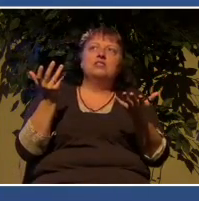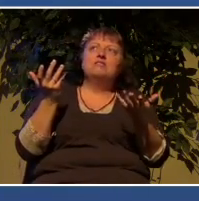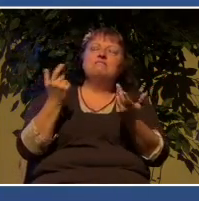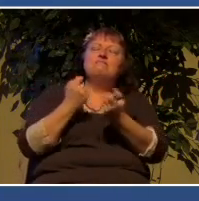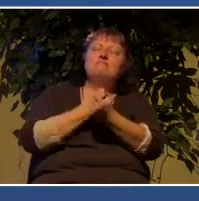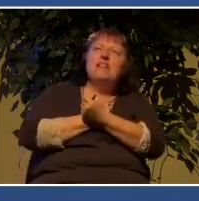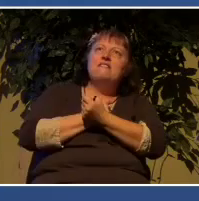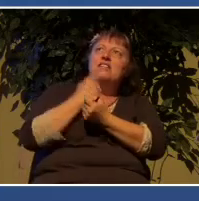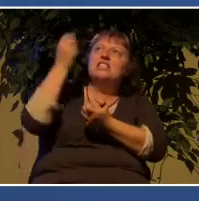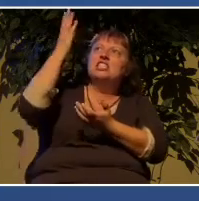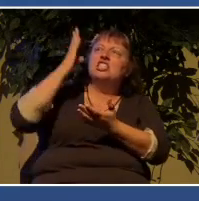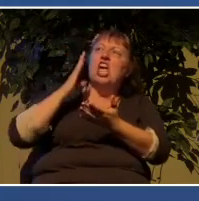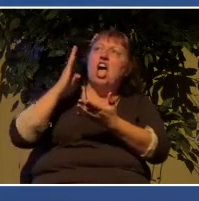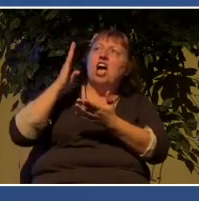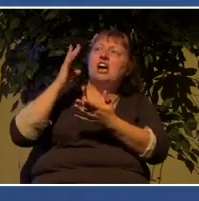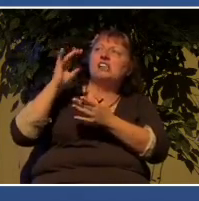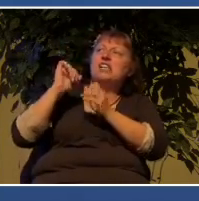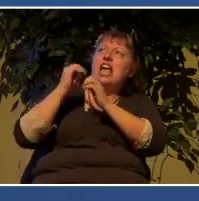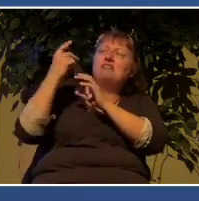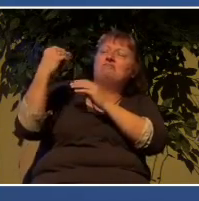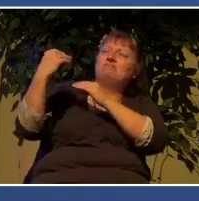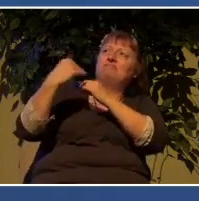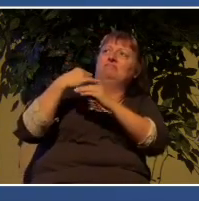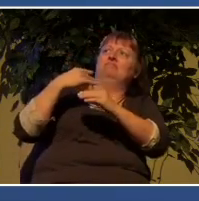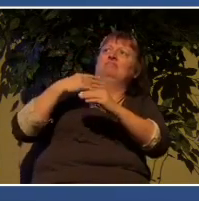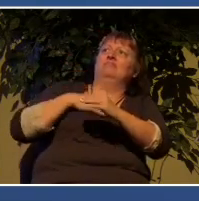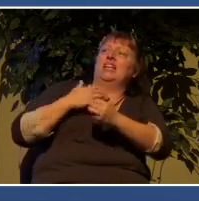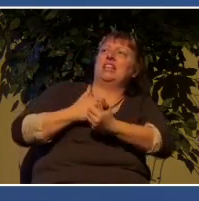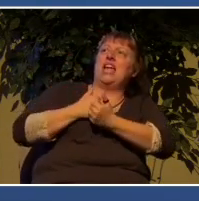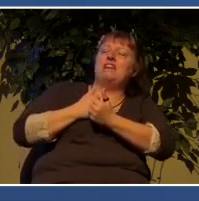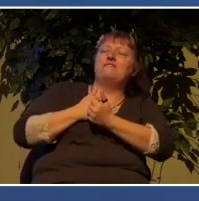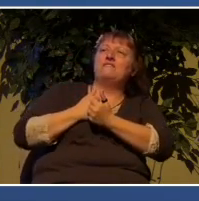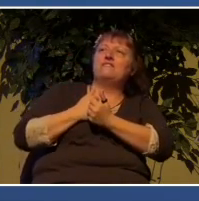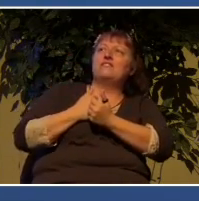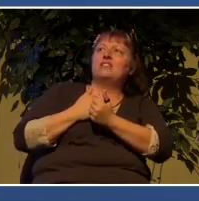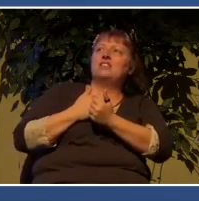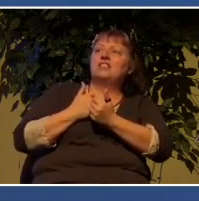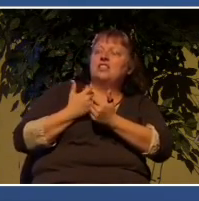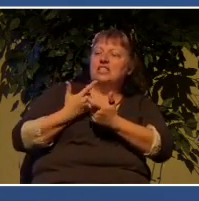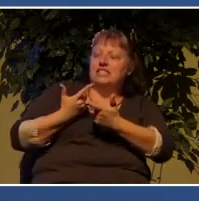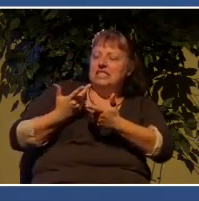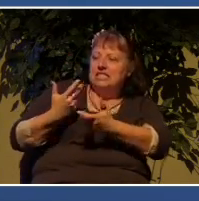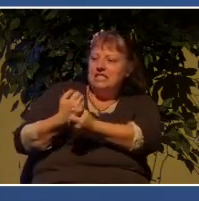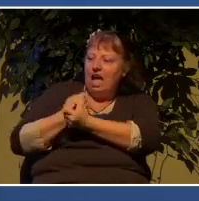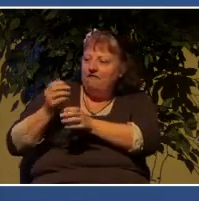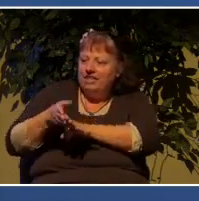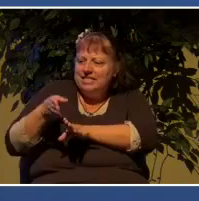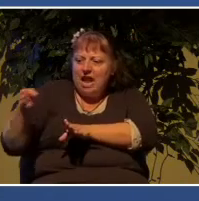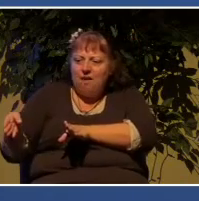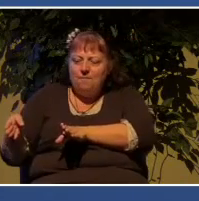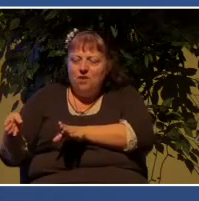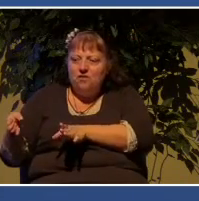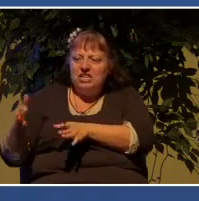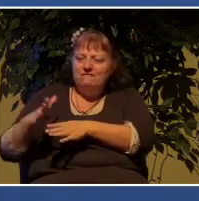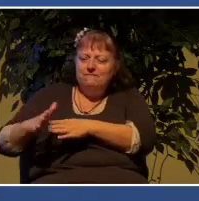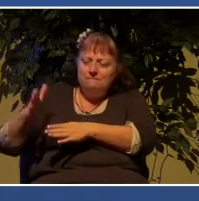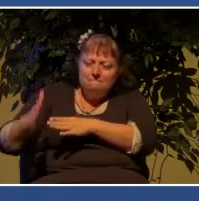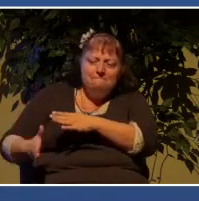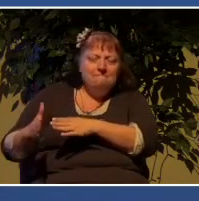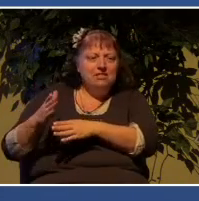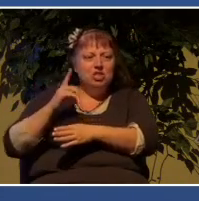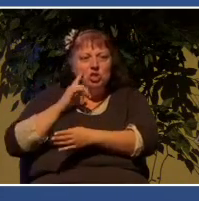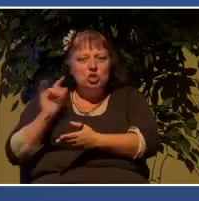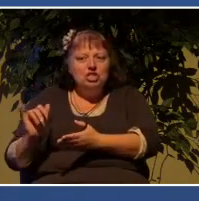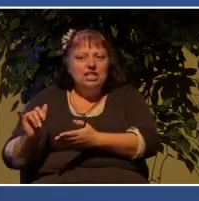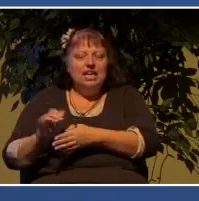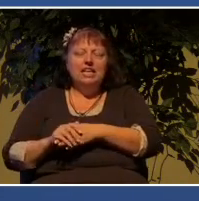passionately could ever look like, what loving your neighbor passionately and totally could ever look like, what the new creation could possibly